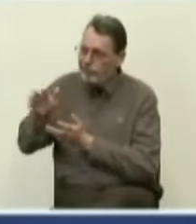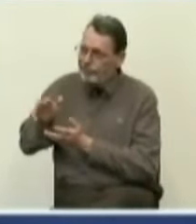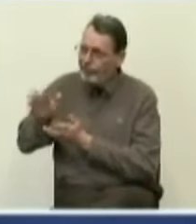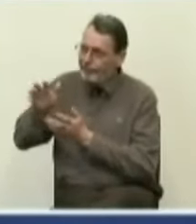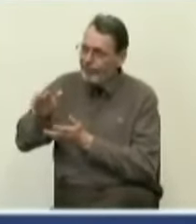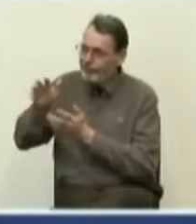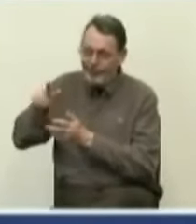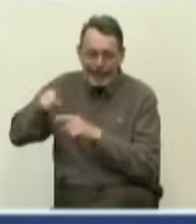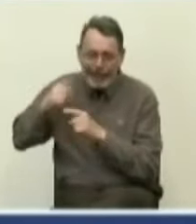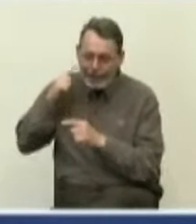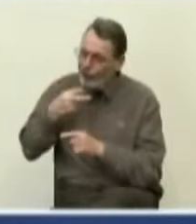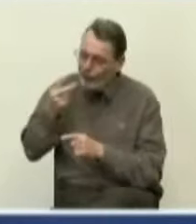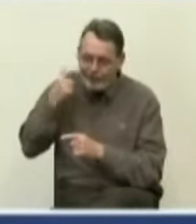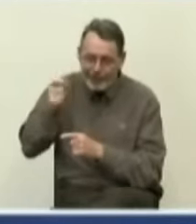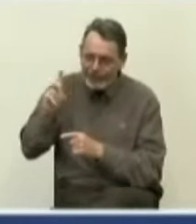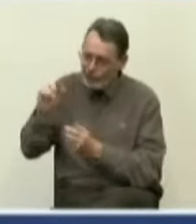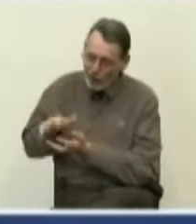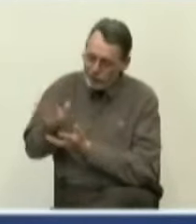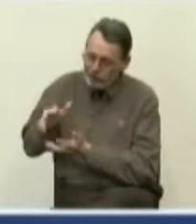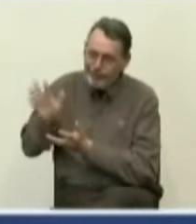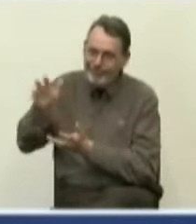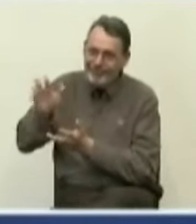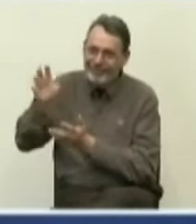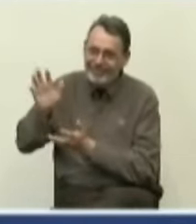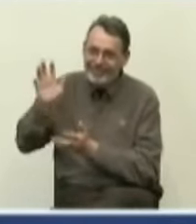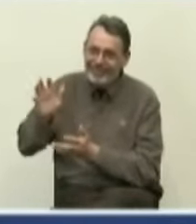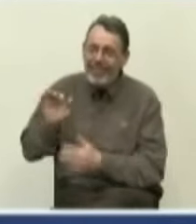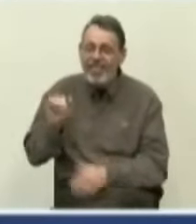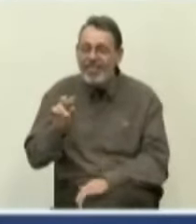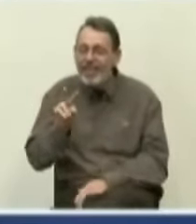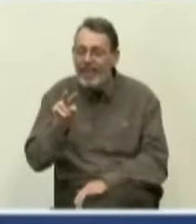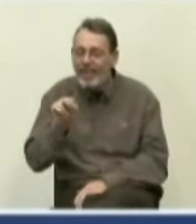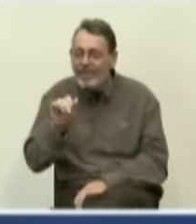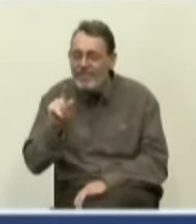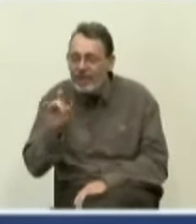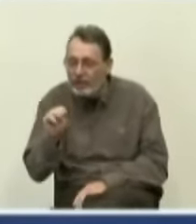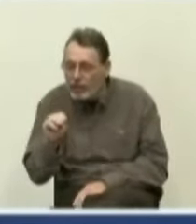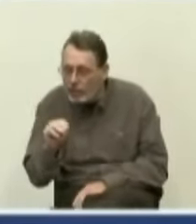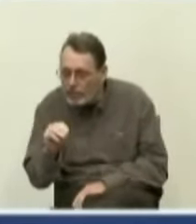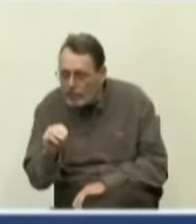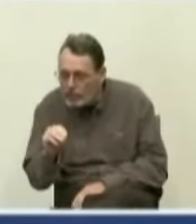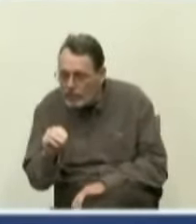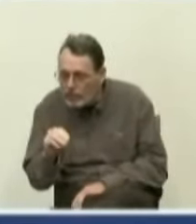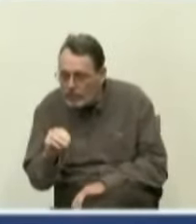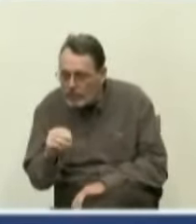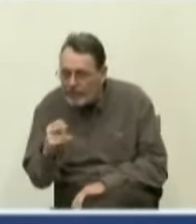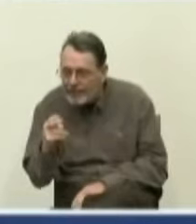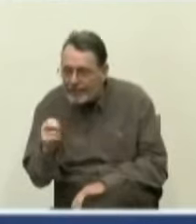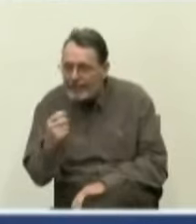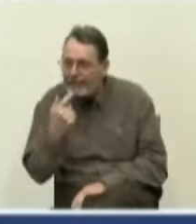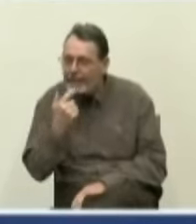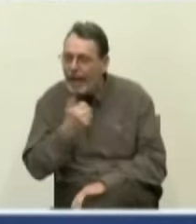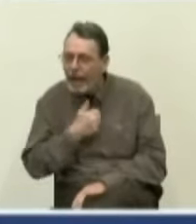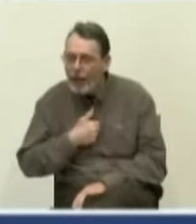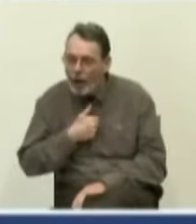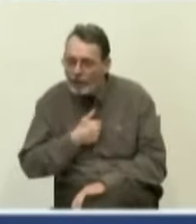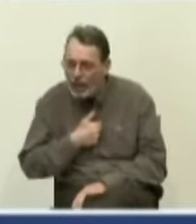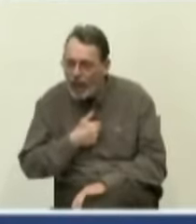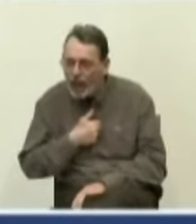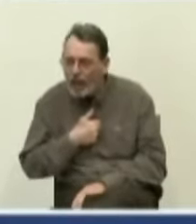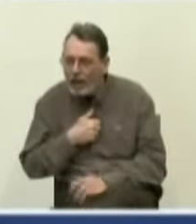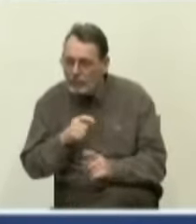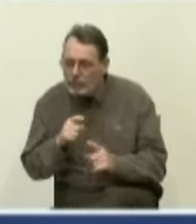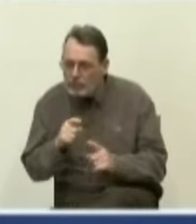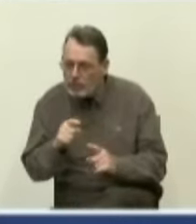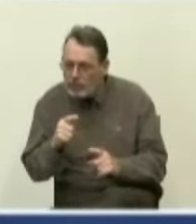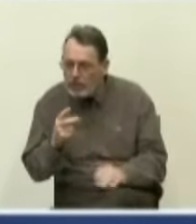say, the victim who was shot, but he apologized to the officer